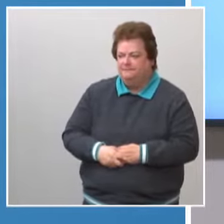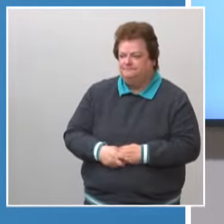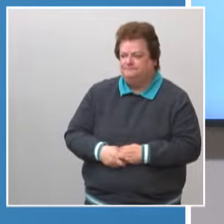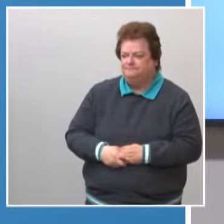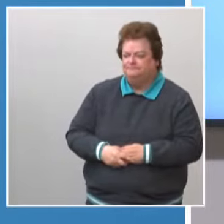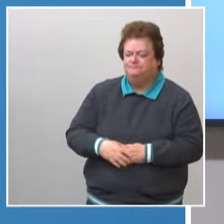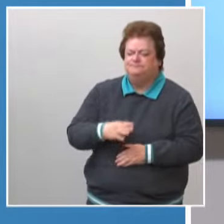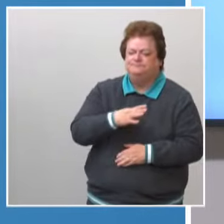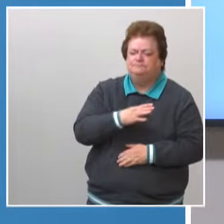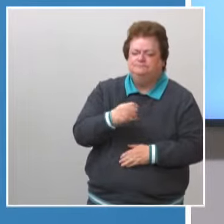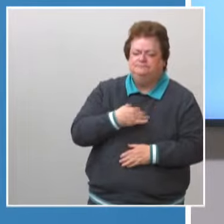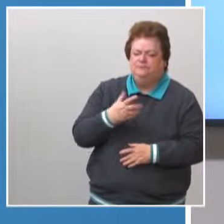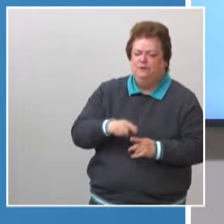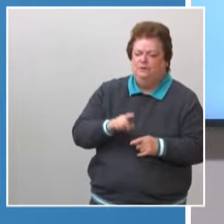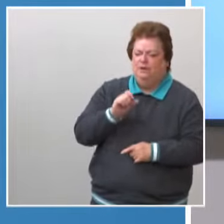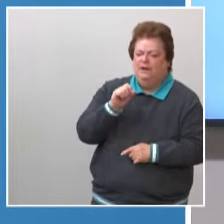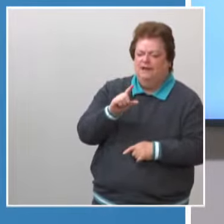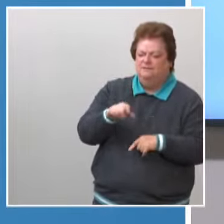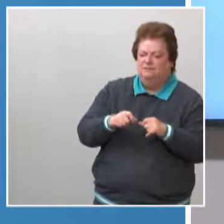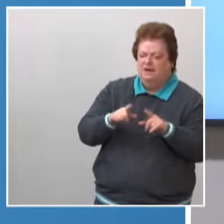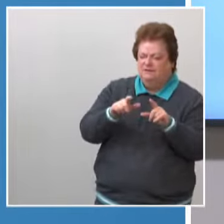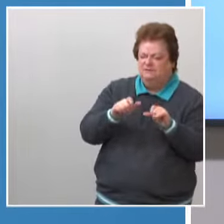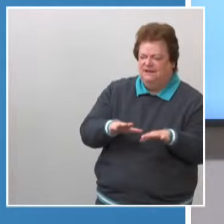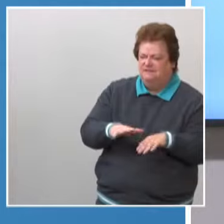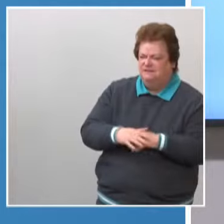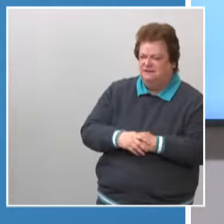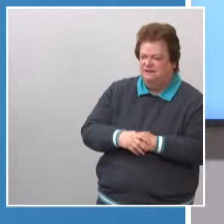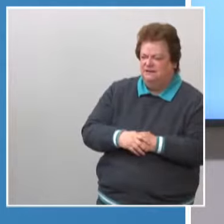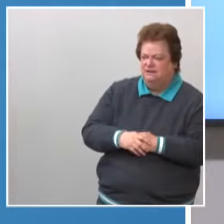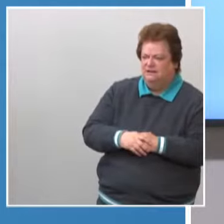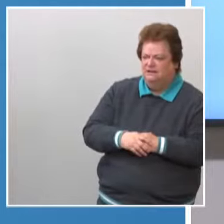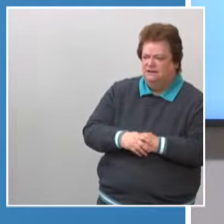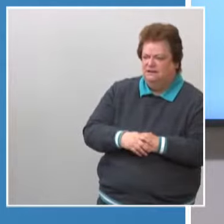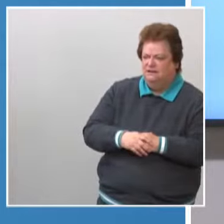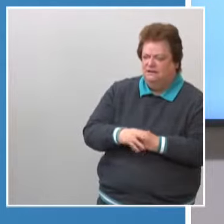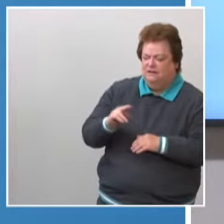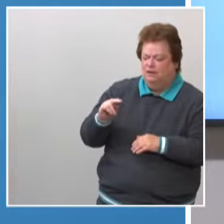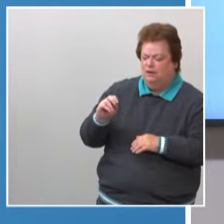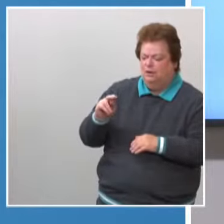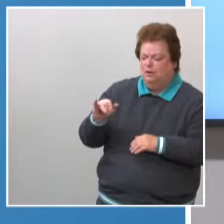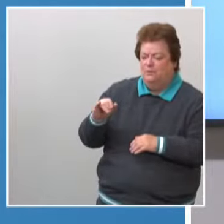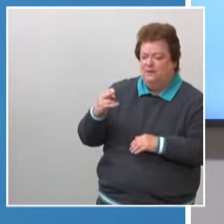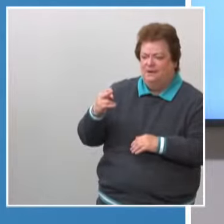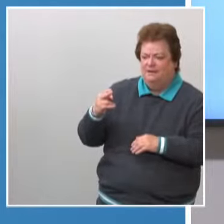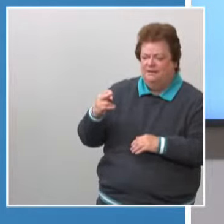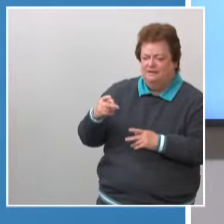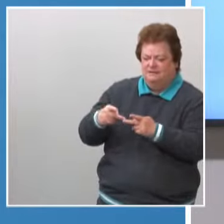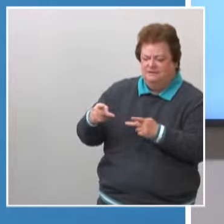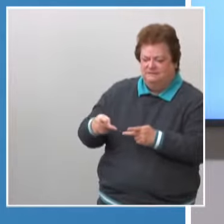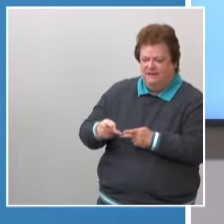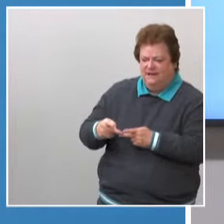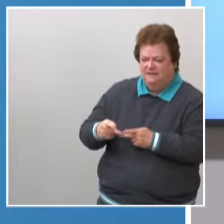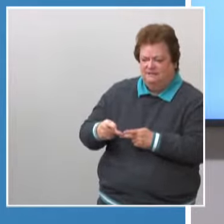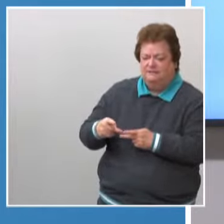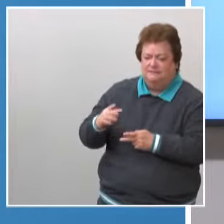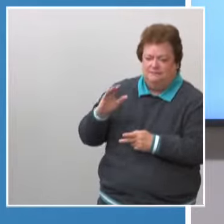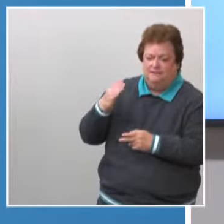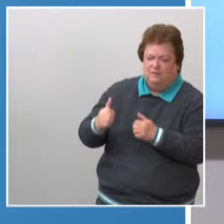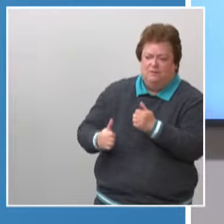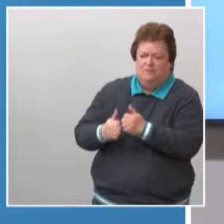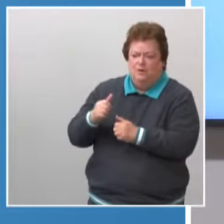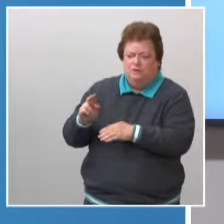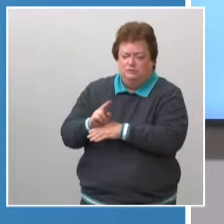And then I want to ask real quickly about testing. I know that the Nomi Health site is by far the most used just because they